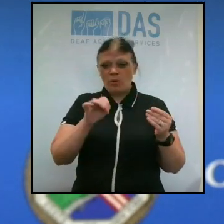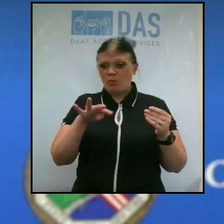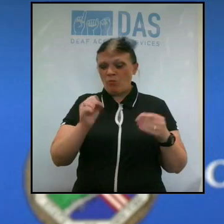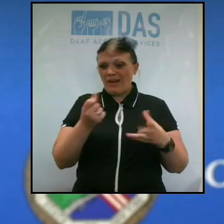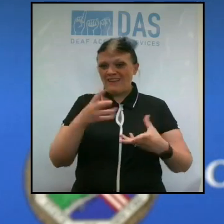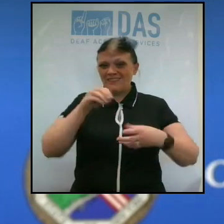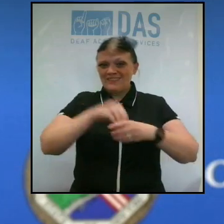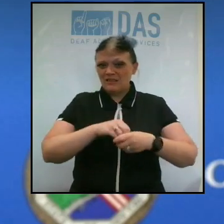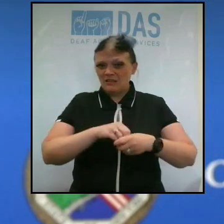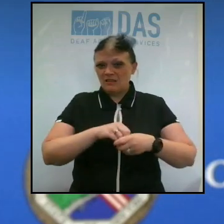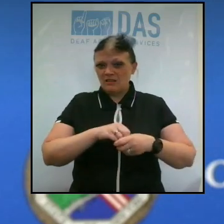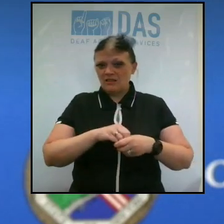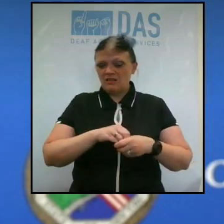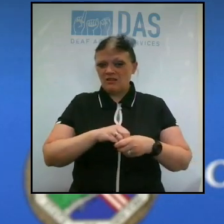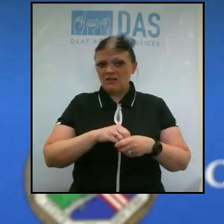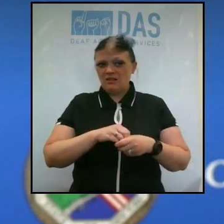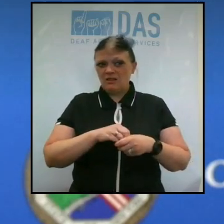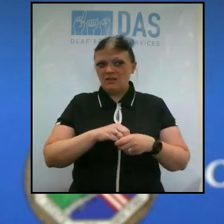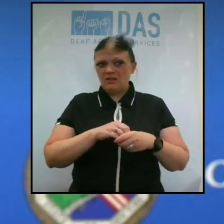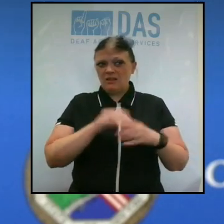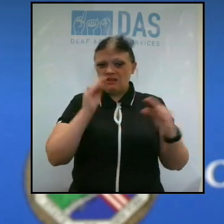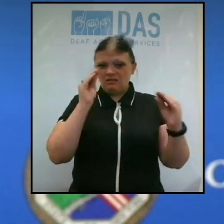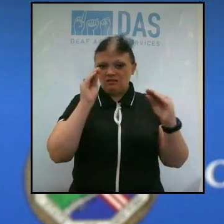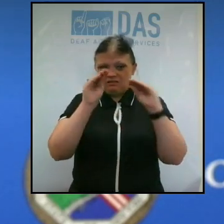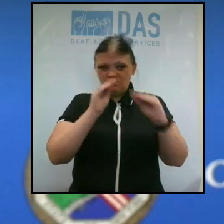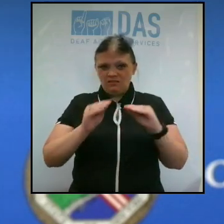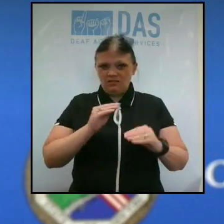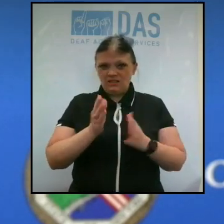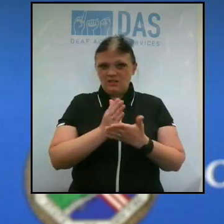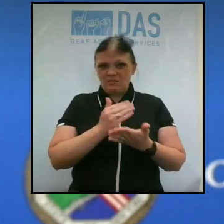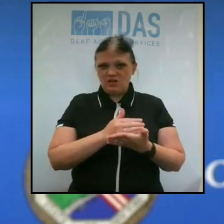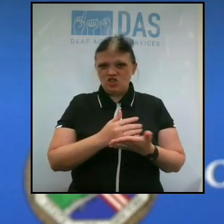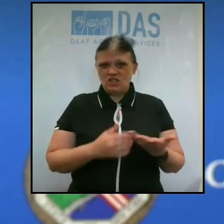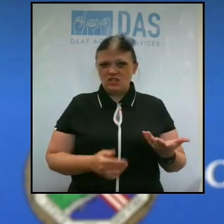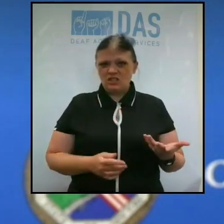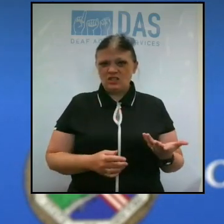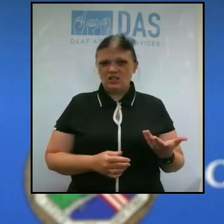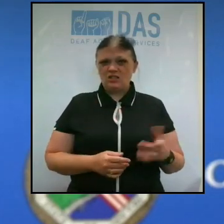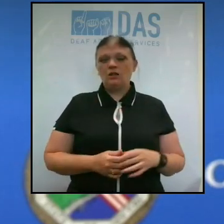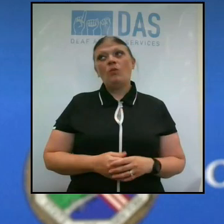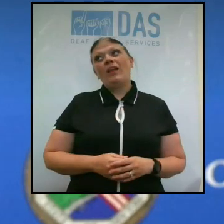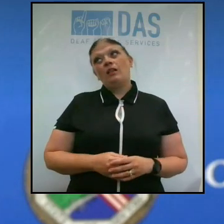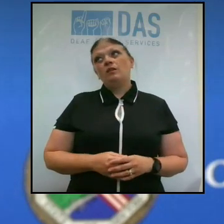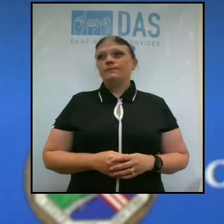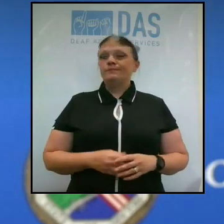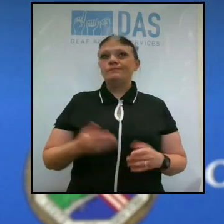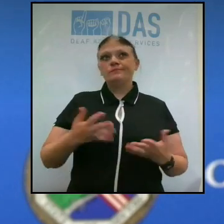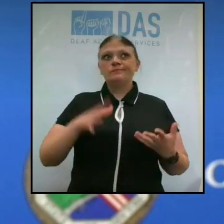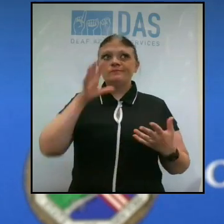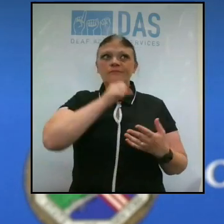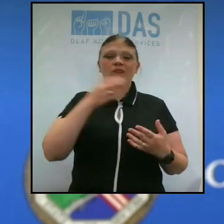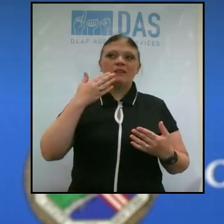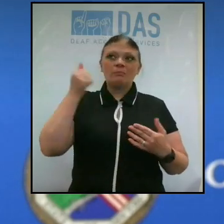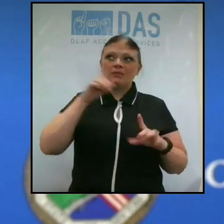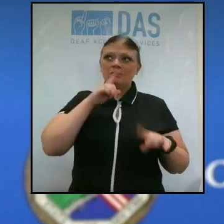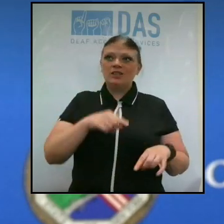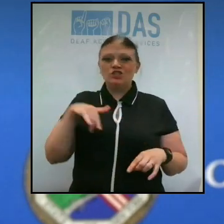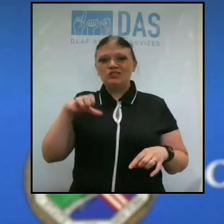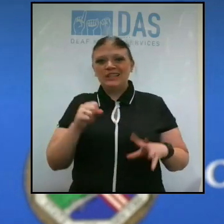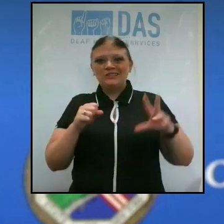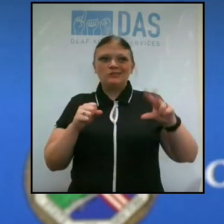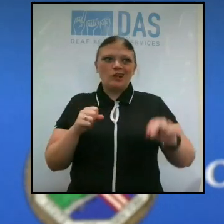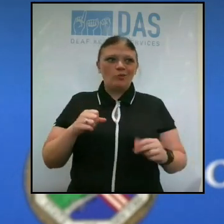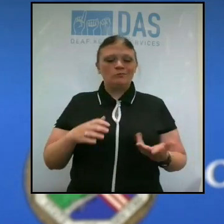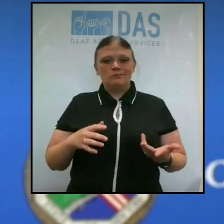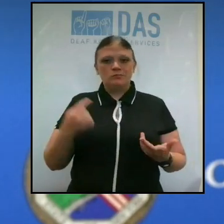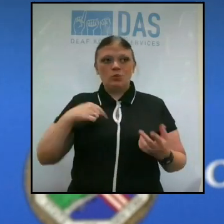this budget adjustment that you're working on? I guess the best answer is yes and no.